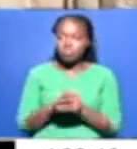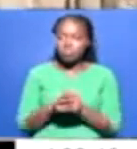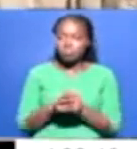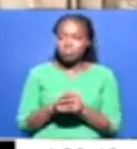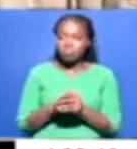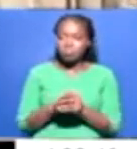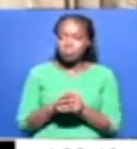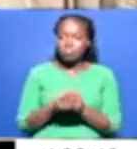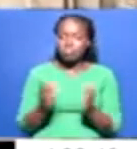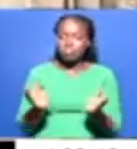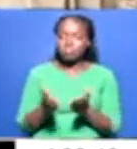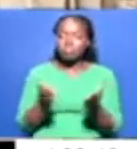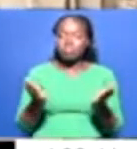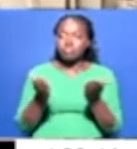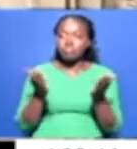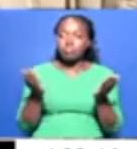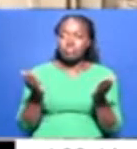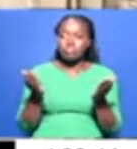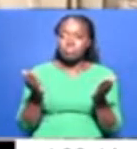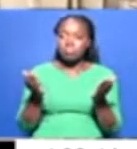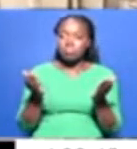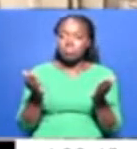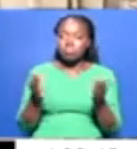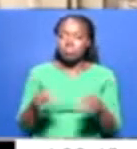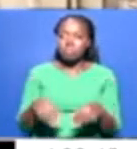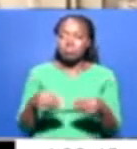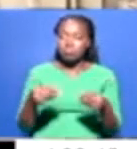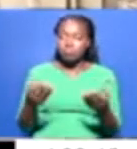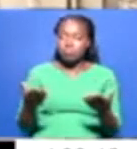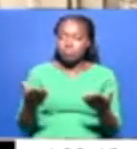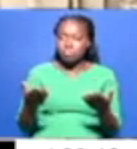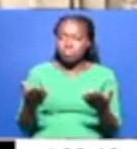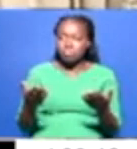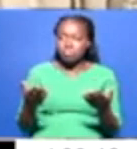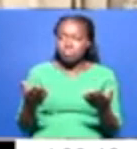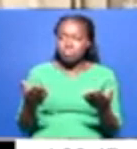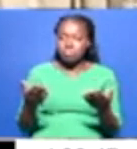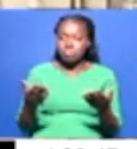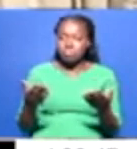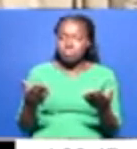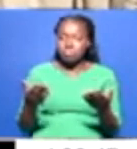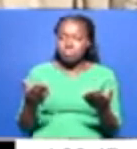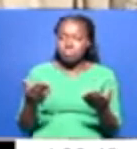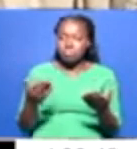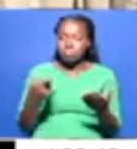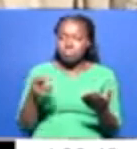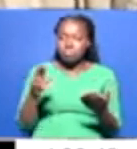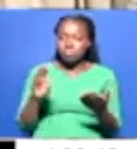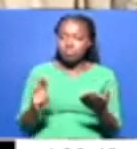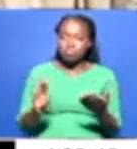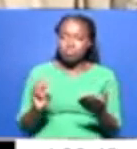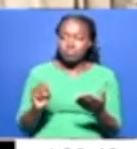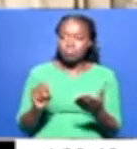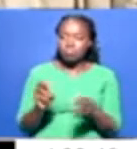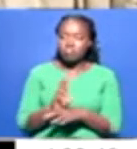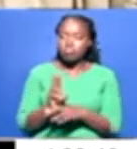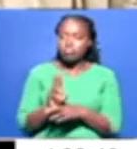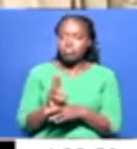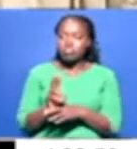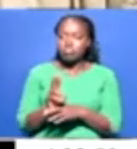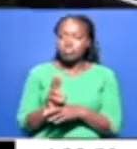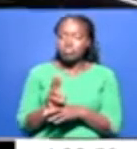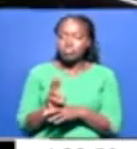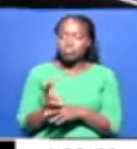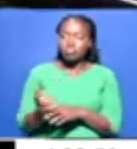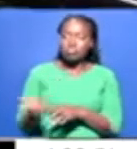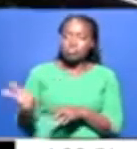be encouraged to produce the herbs that are used in value addition